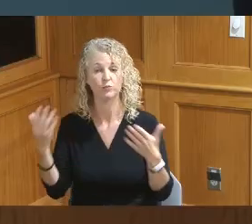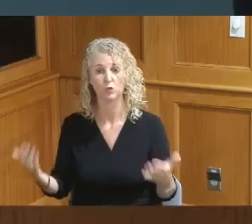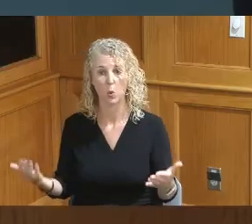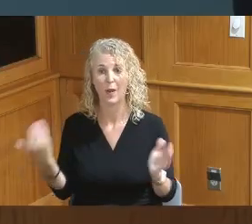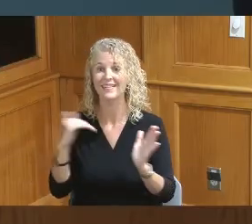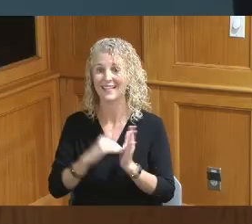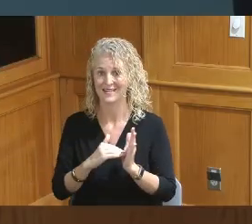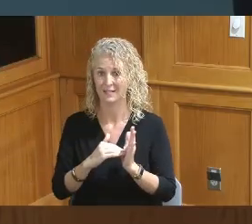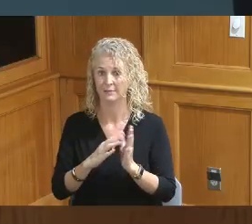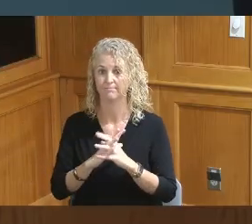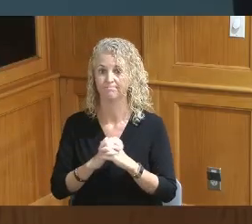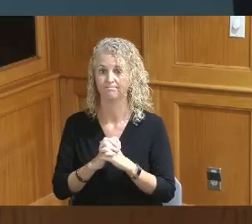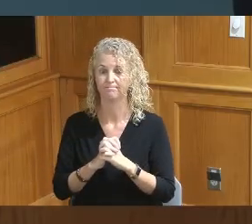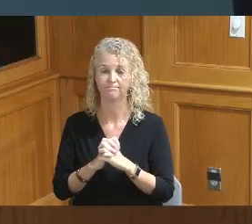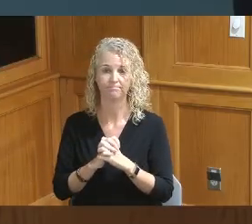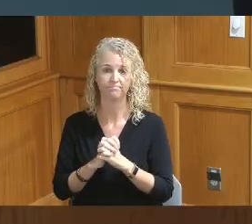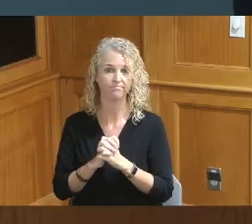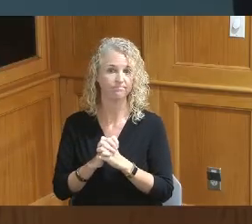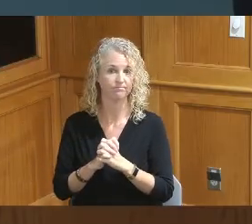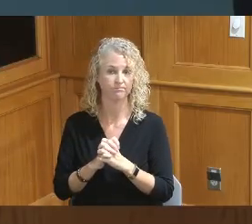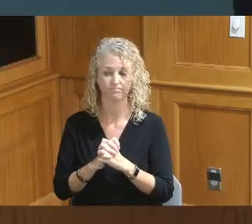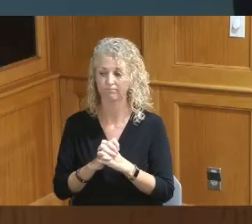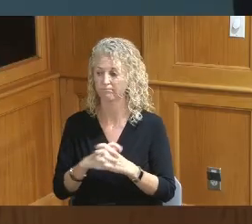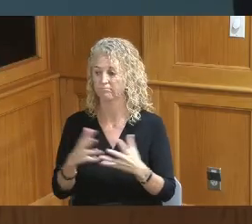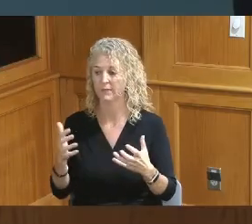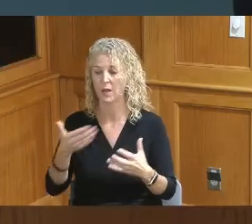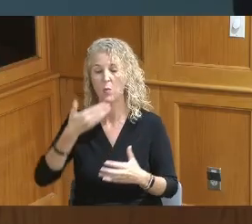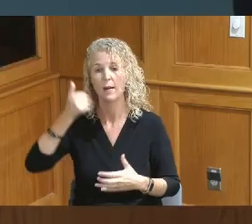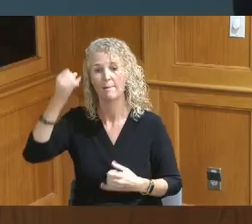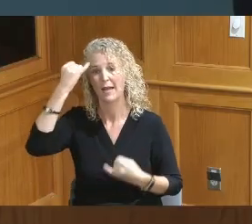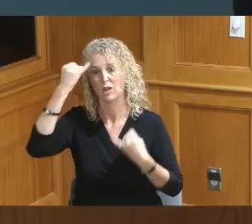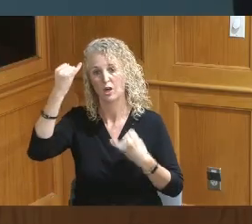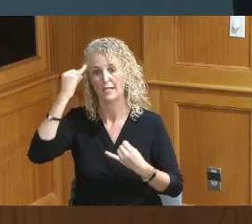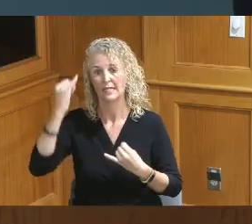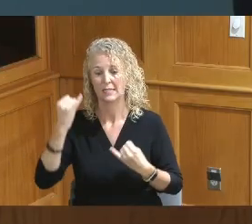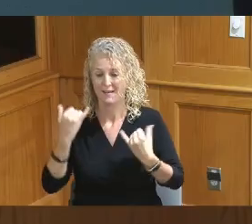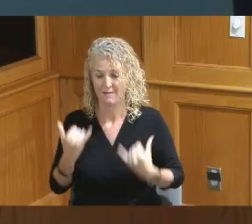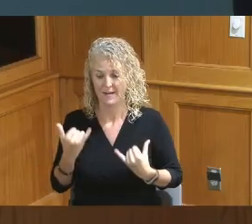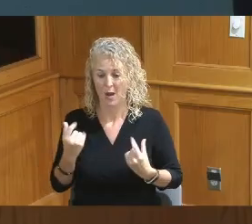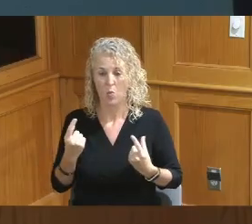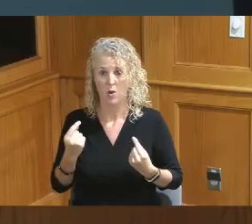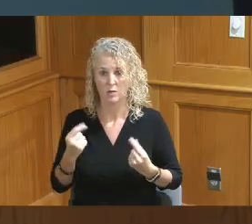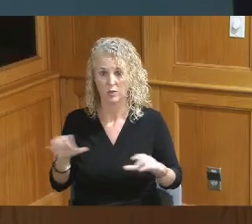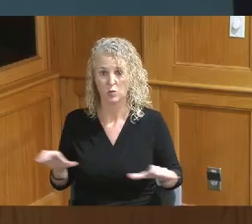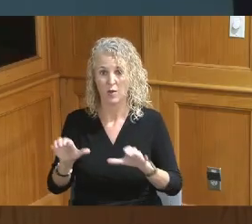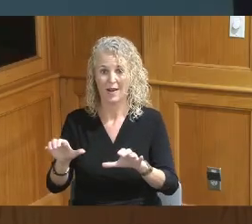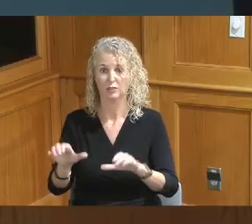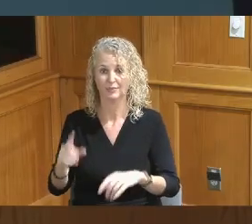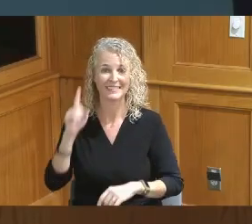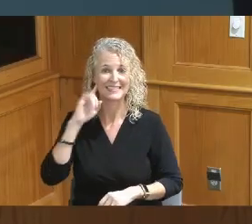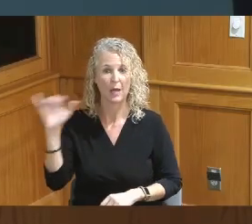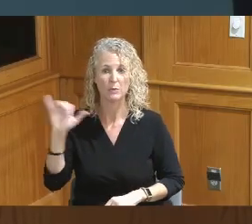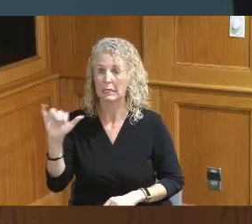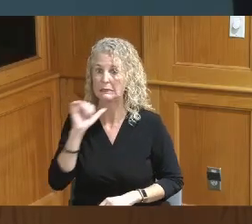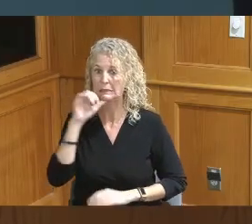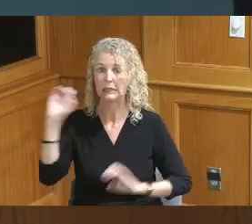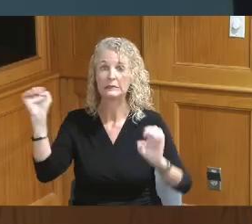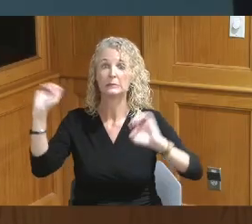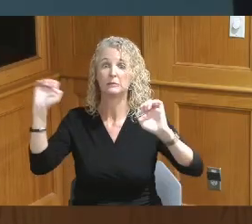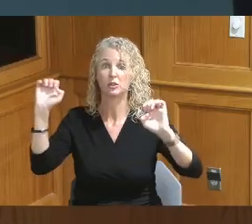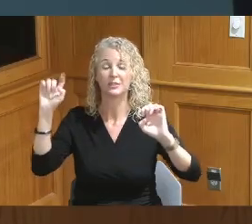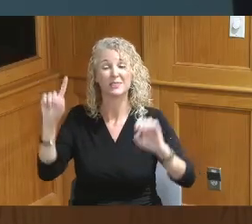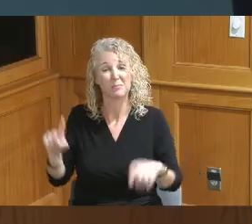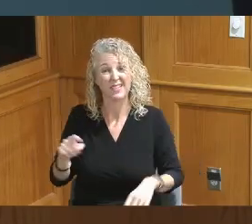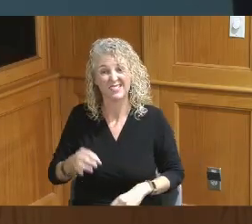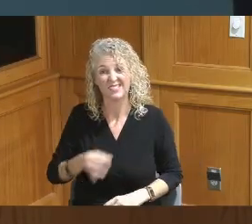So I just want to get a better idea of the action steps that we need to take. Sounds like it's not urgent, but at some